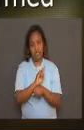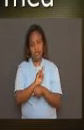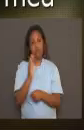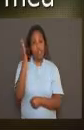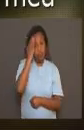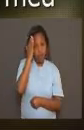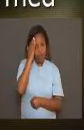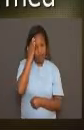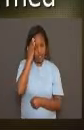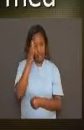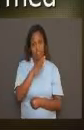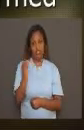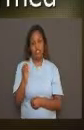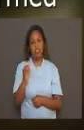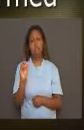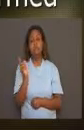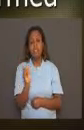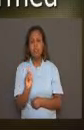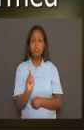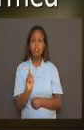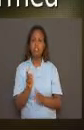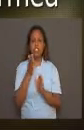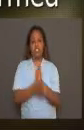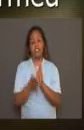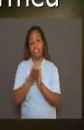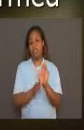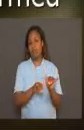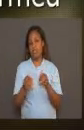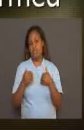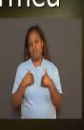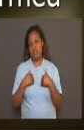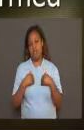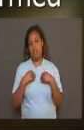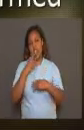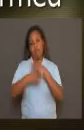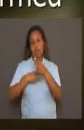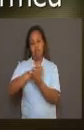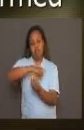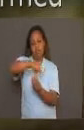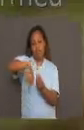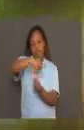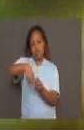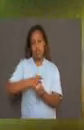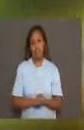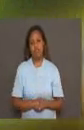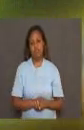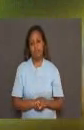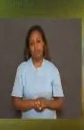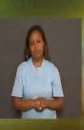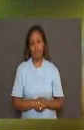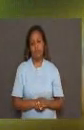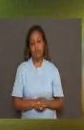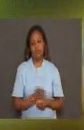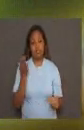informed about what is happening around the world.